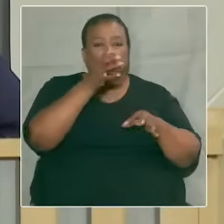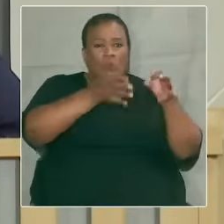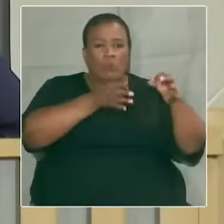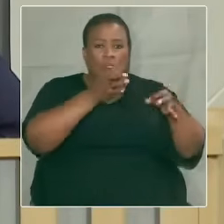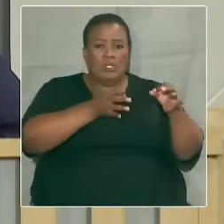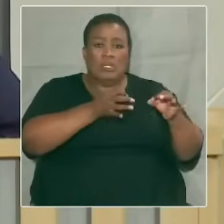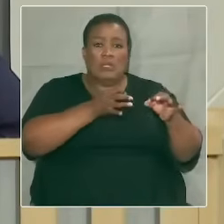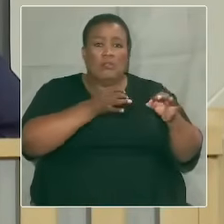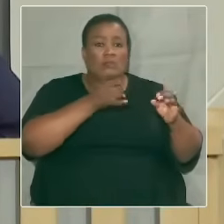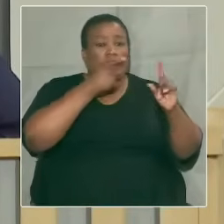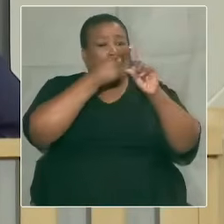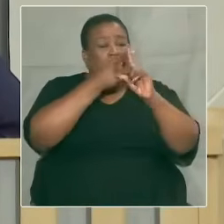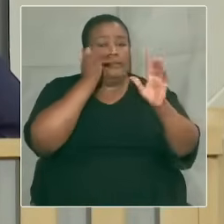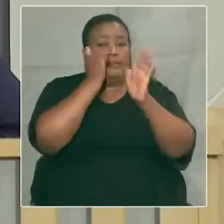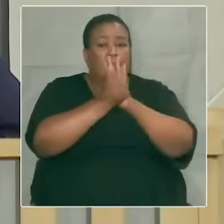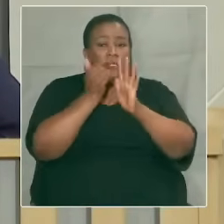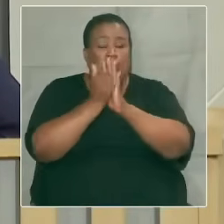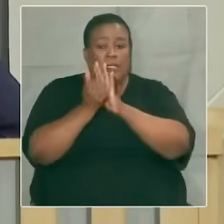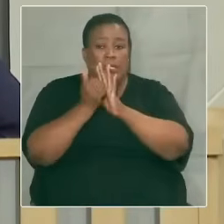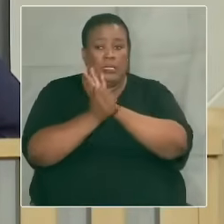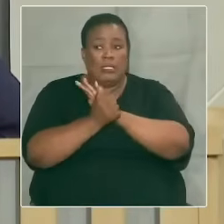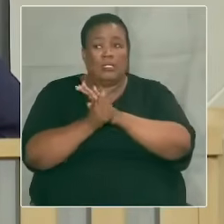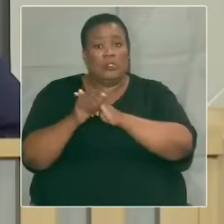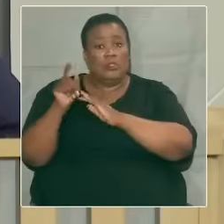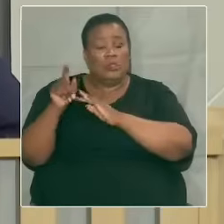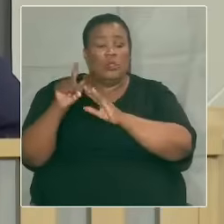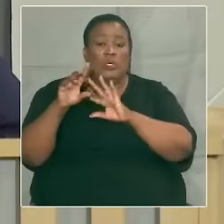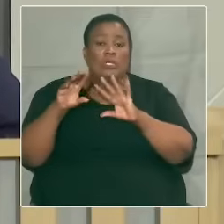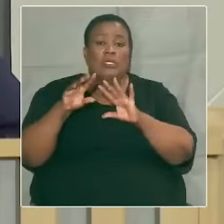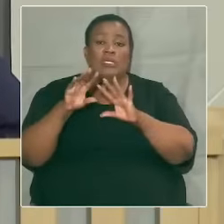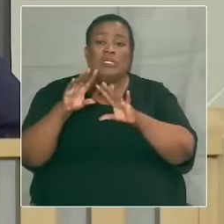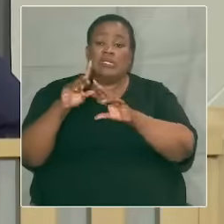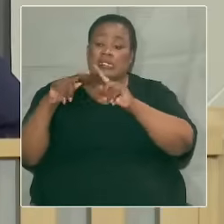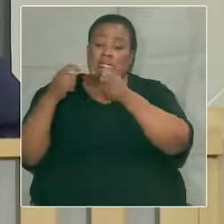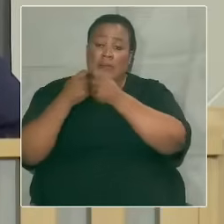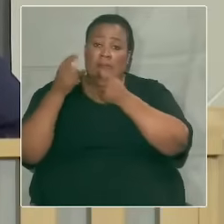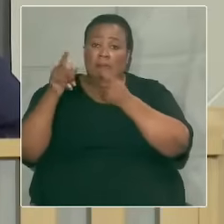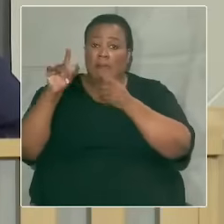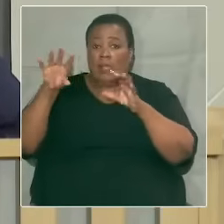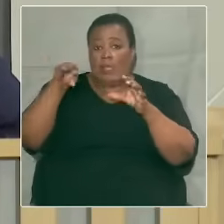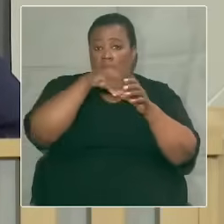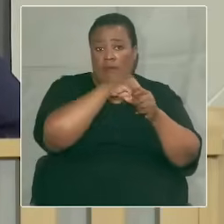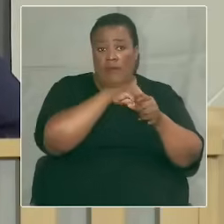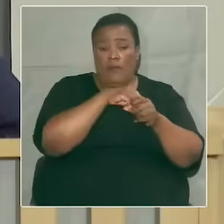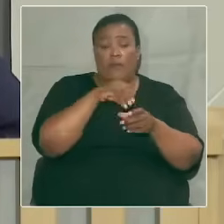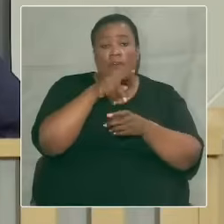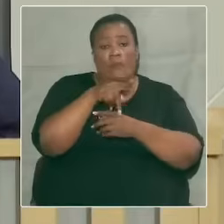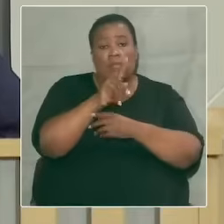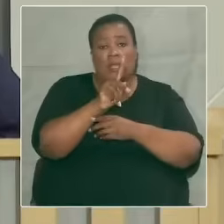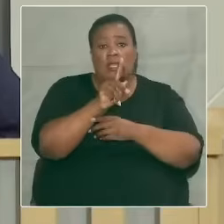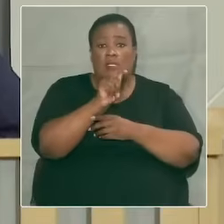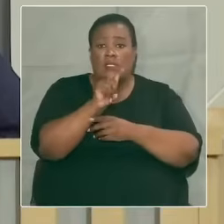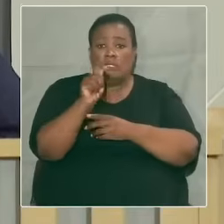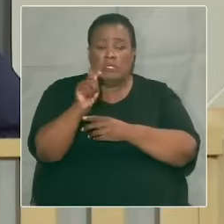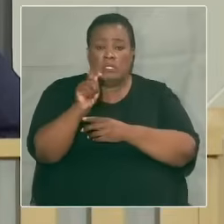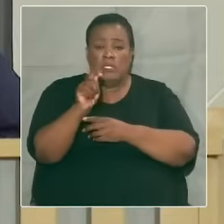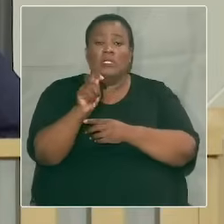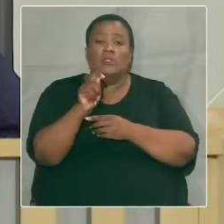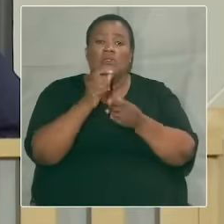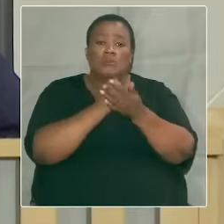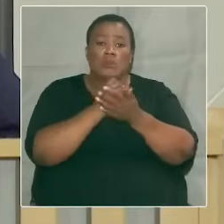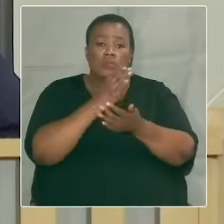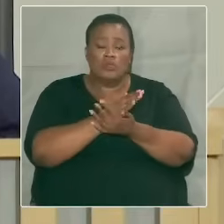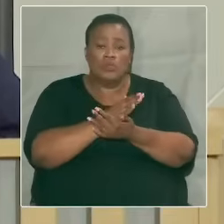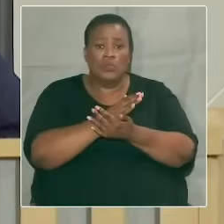intelligence functions enhance the PKT's ability to anticipate, detect, and respond to